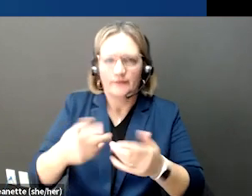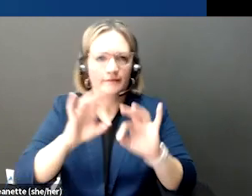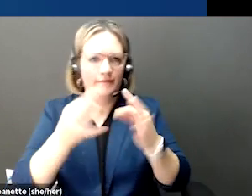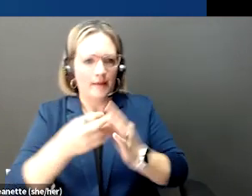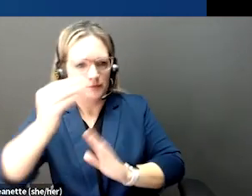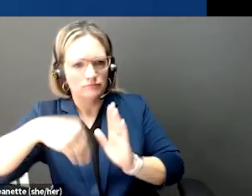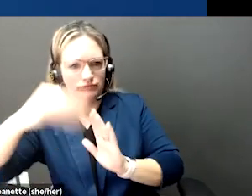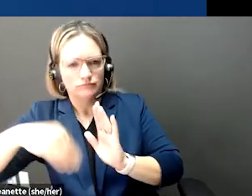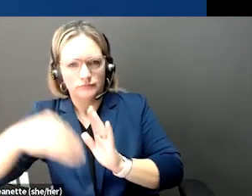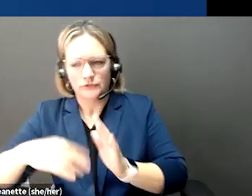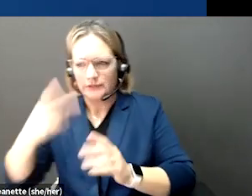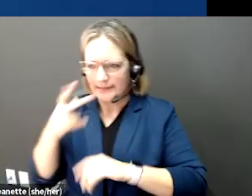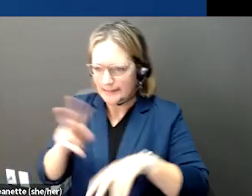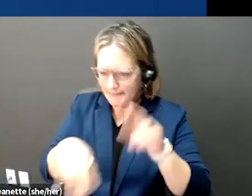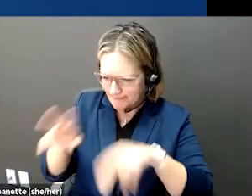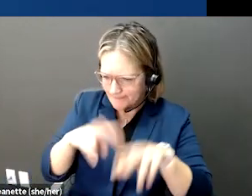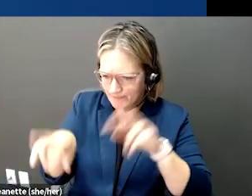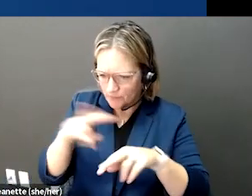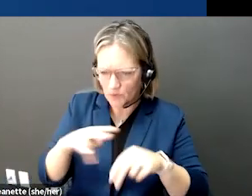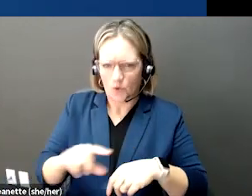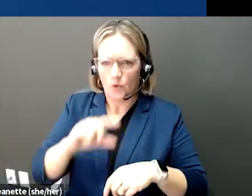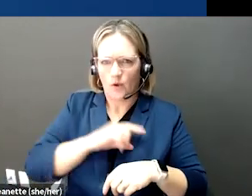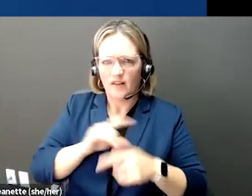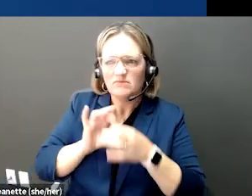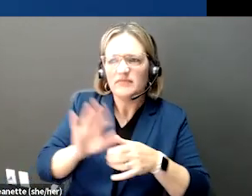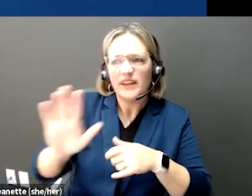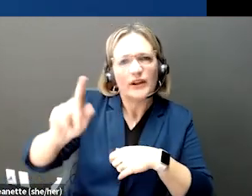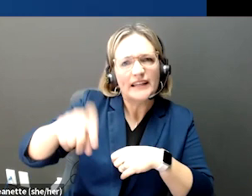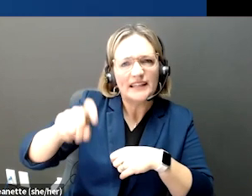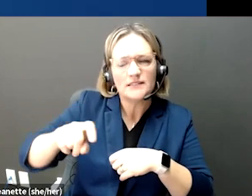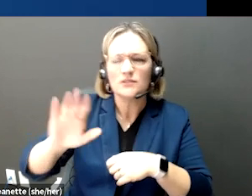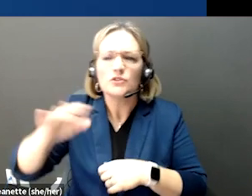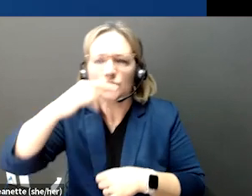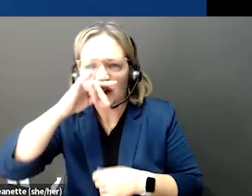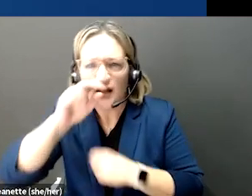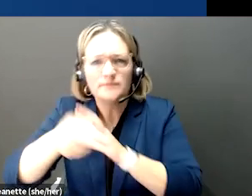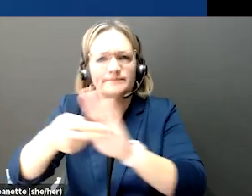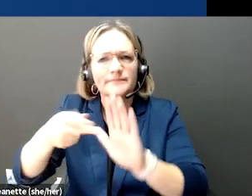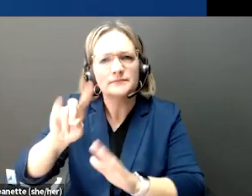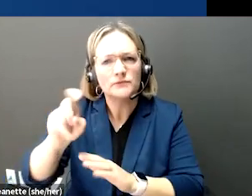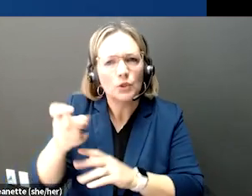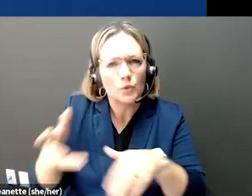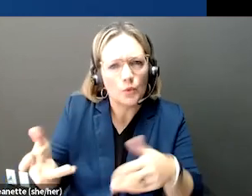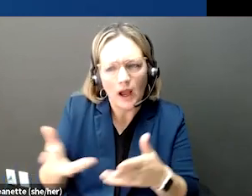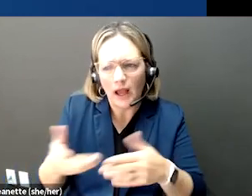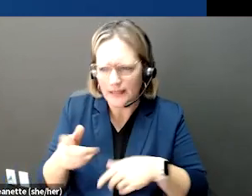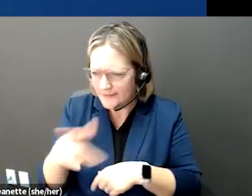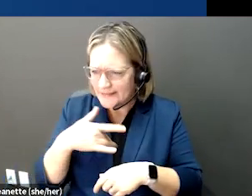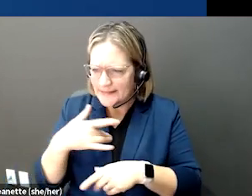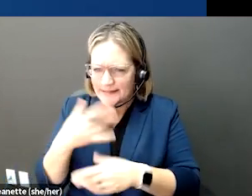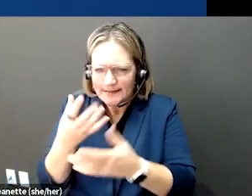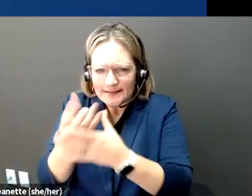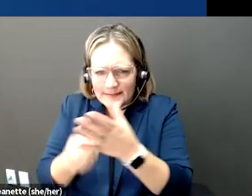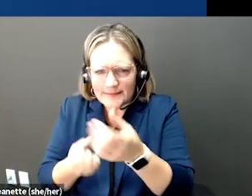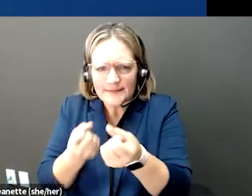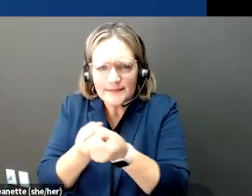We're looking to see what their needs are related to the child's diagnosis and where the gaps are in support related to